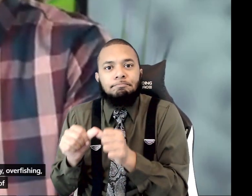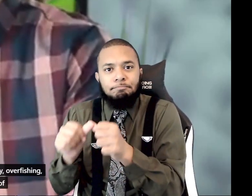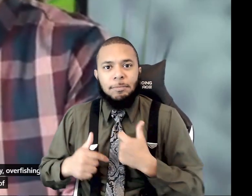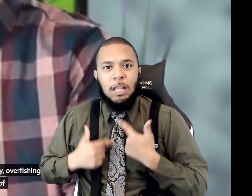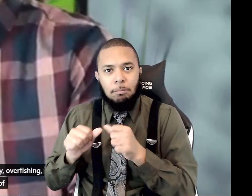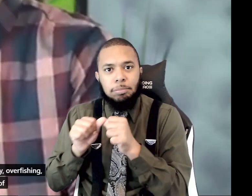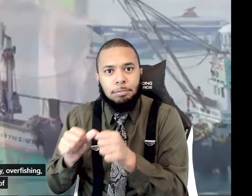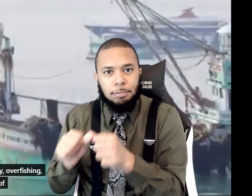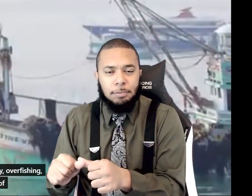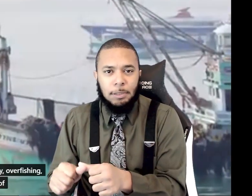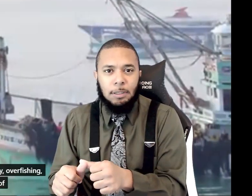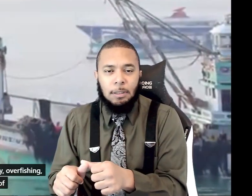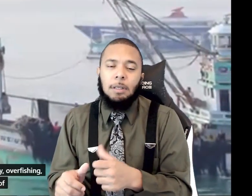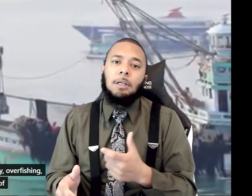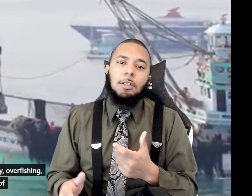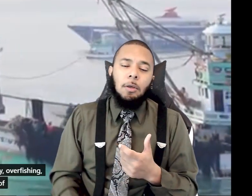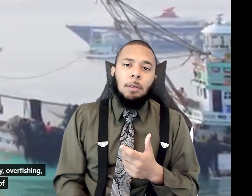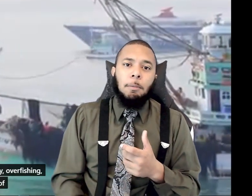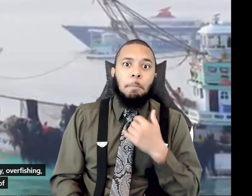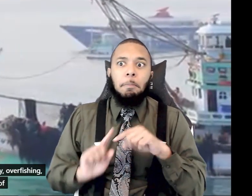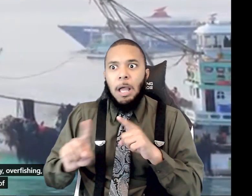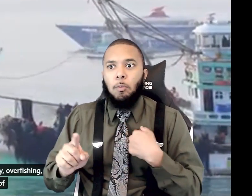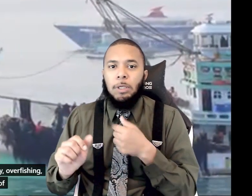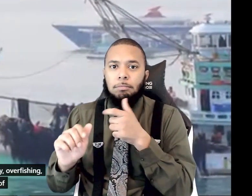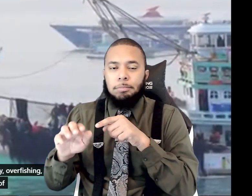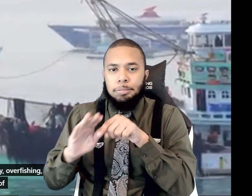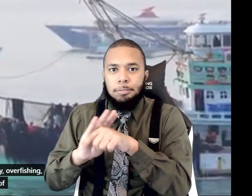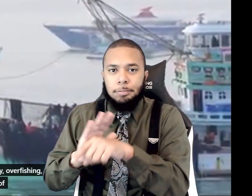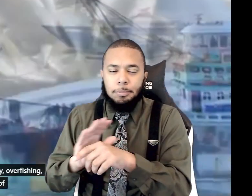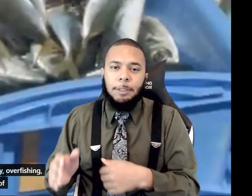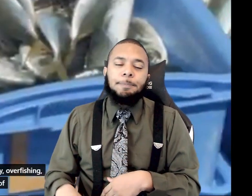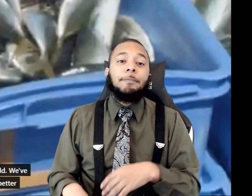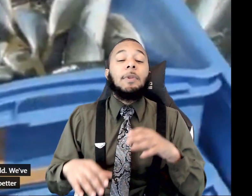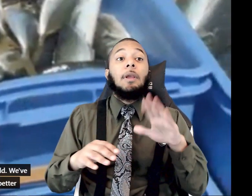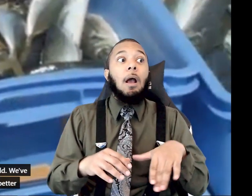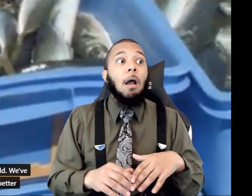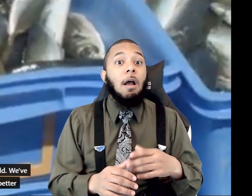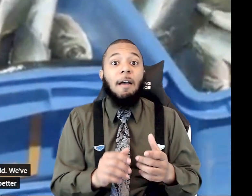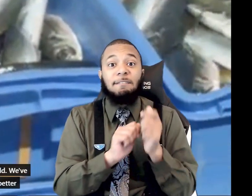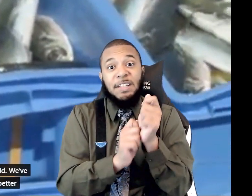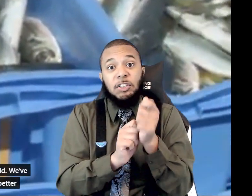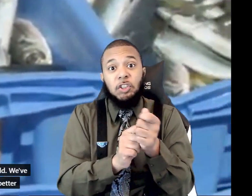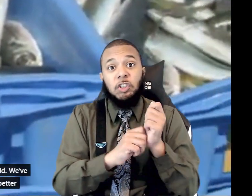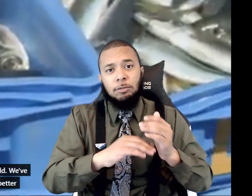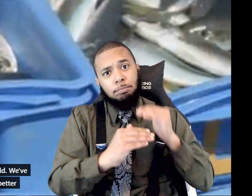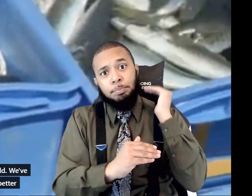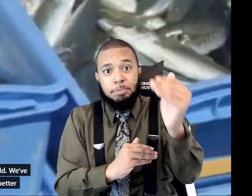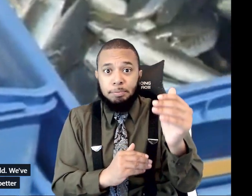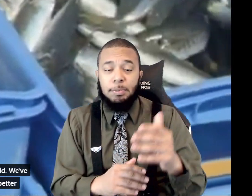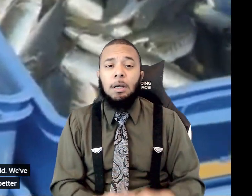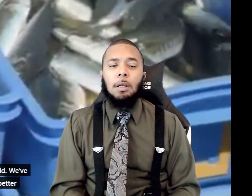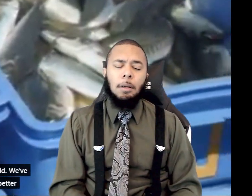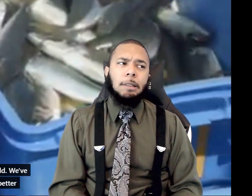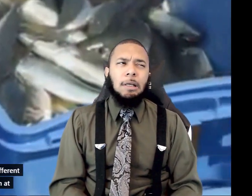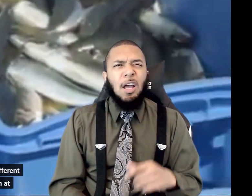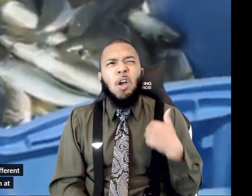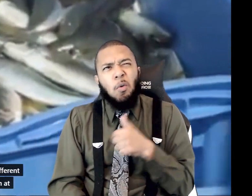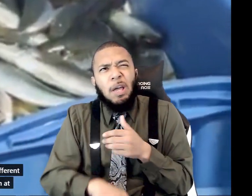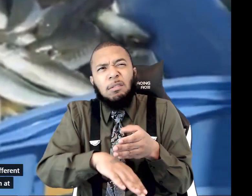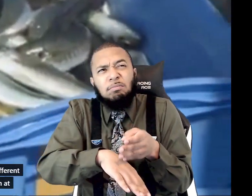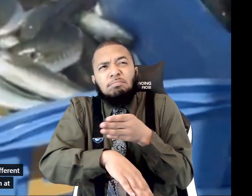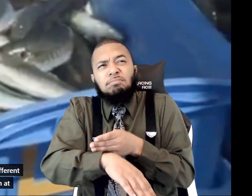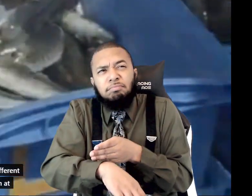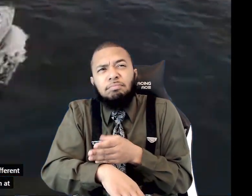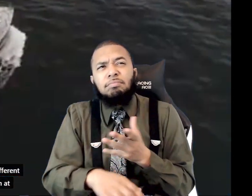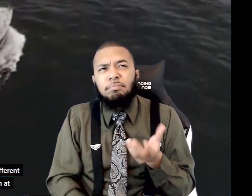their survival, right? And then obviously overfishing, okay, because we fish a lot of the different parts of the world. We've kind of gotten a little bit better about that